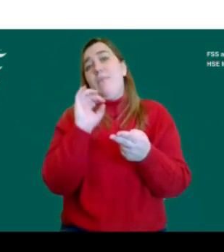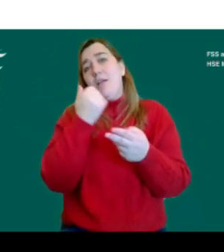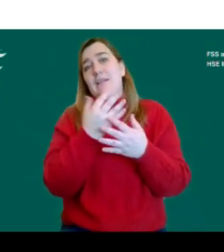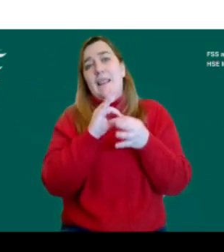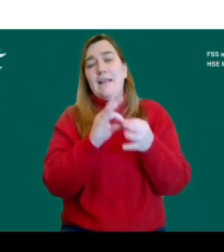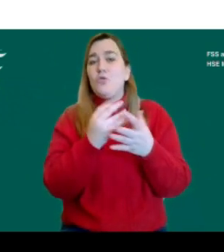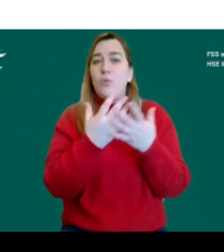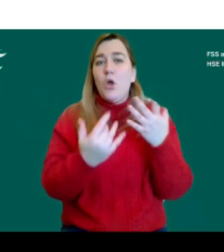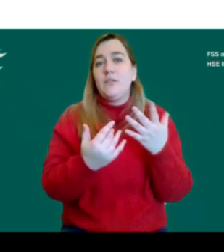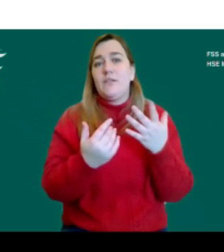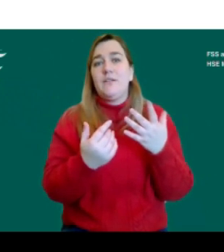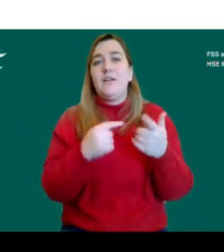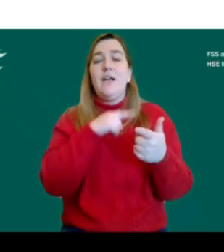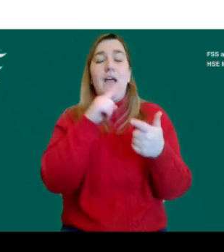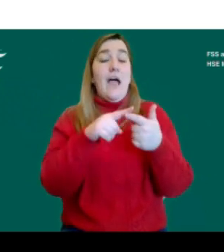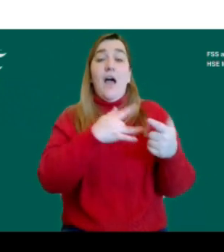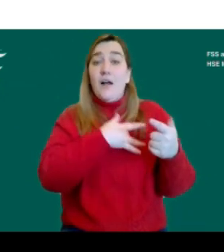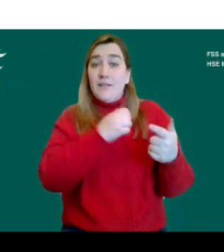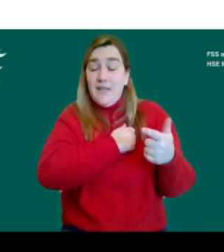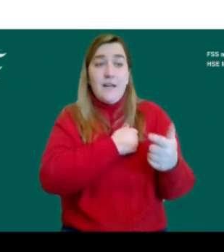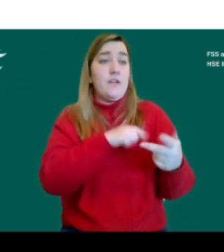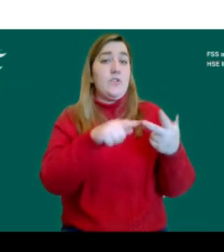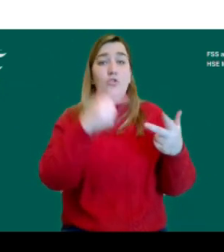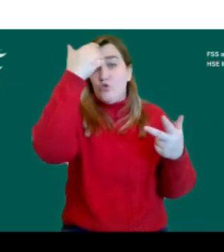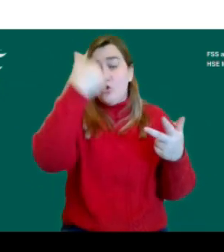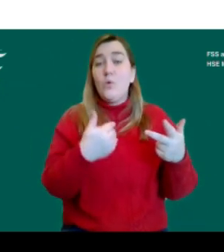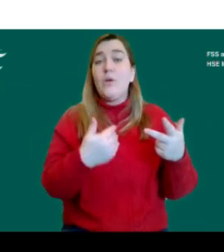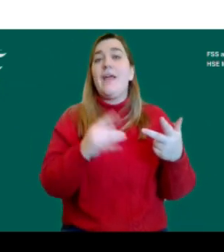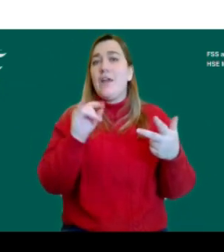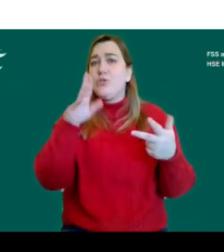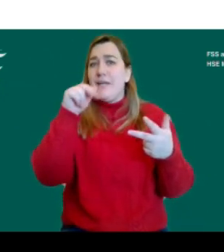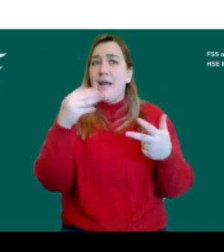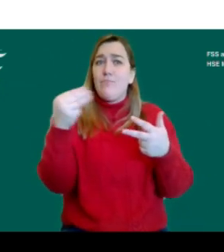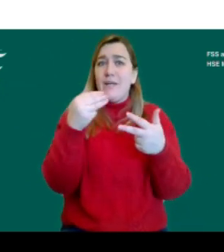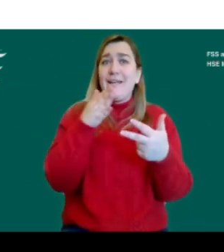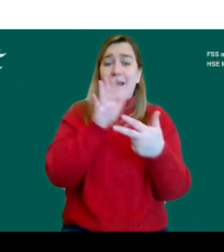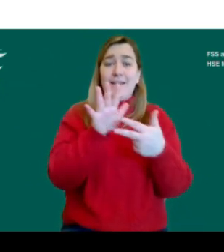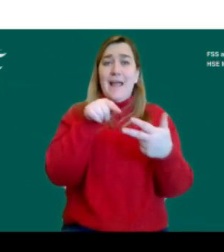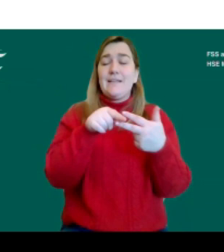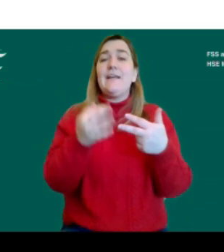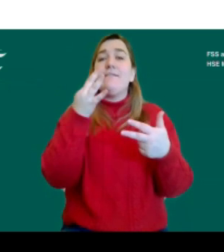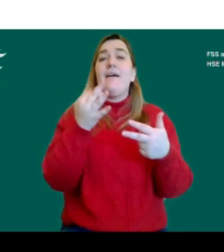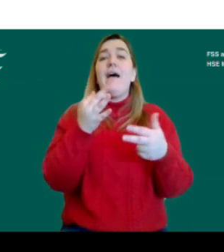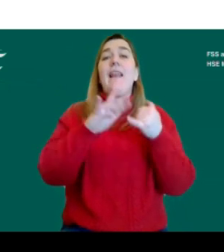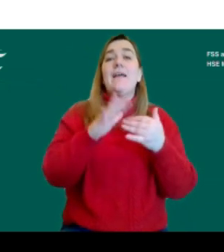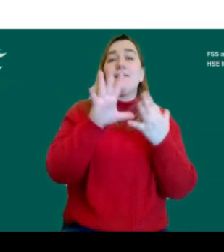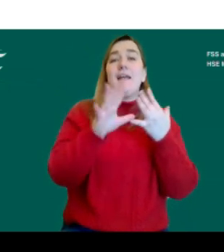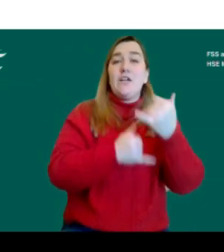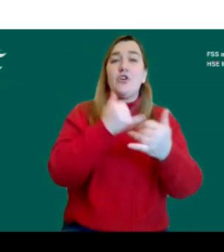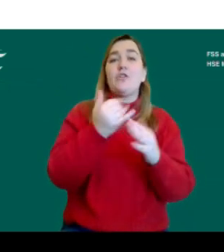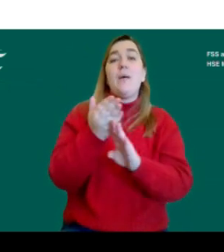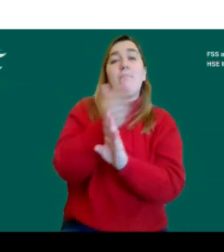get in within the 10 years of the last menstrual period. So if you get at them before they're 60 with HRT. It's helpful for